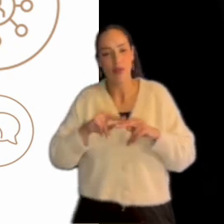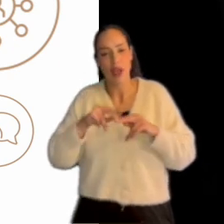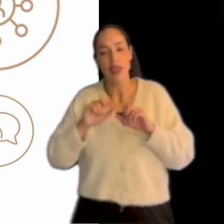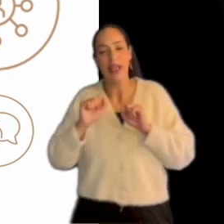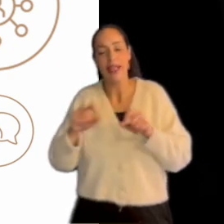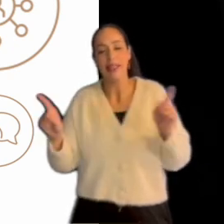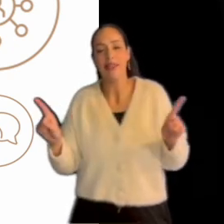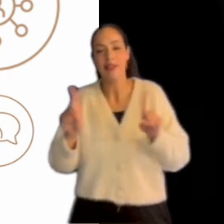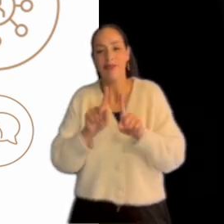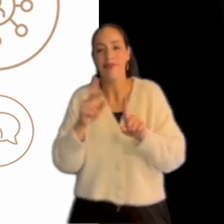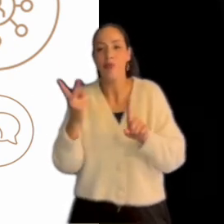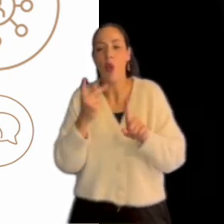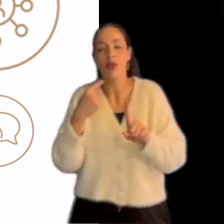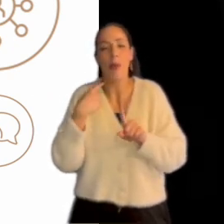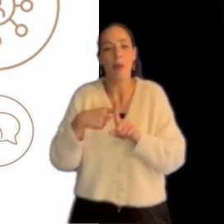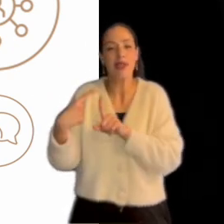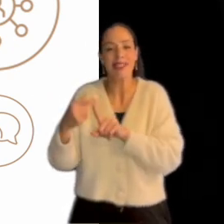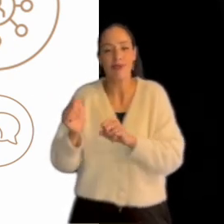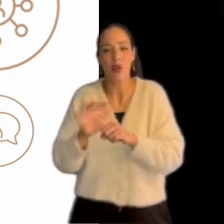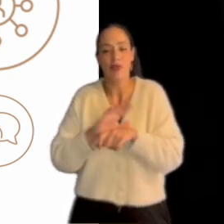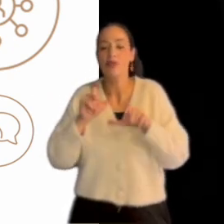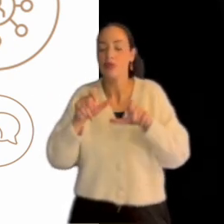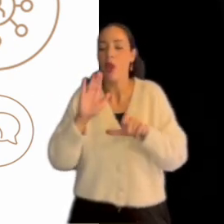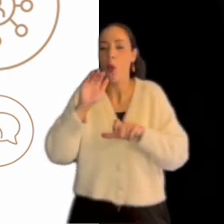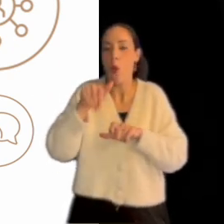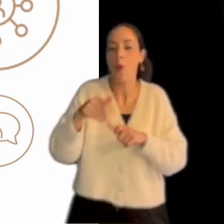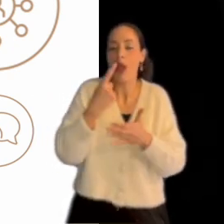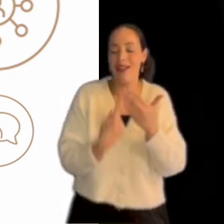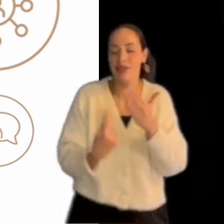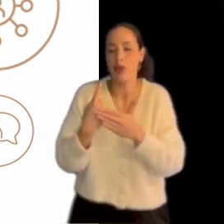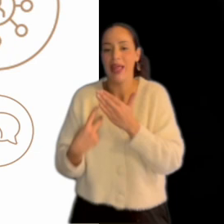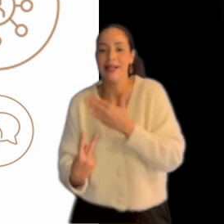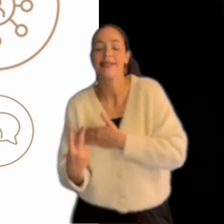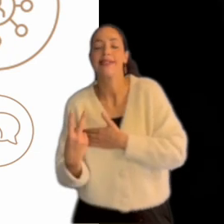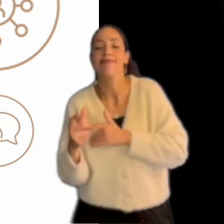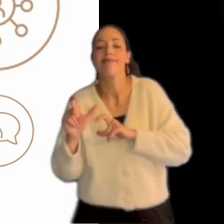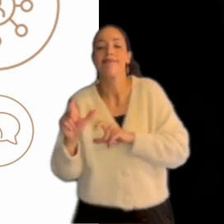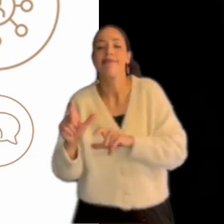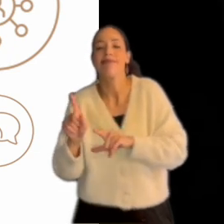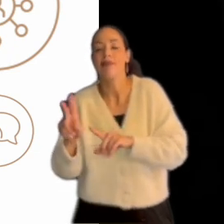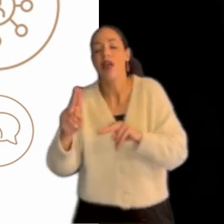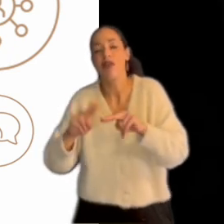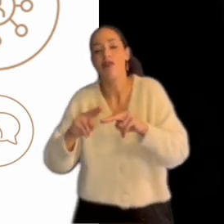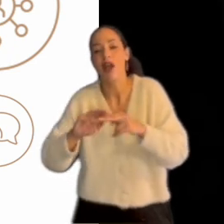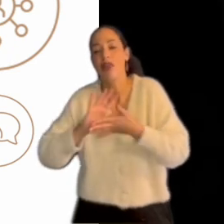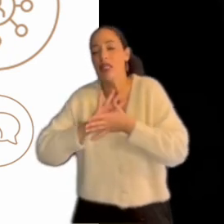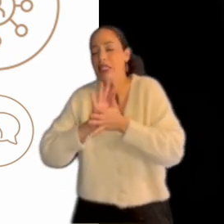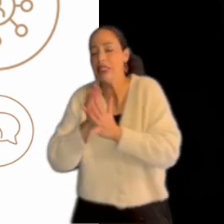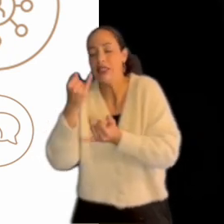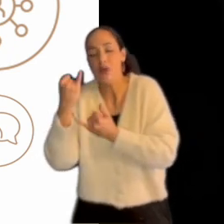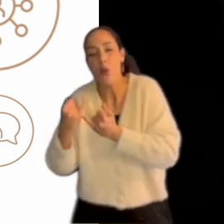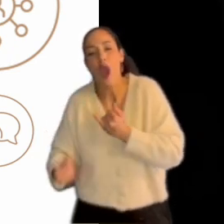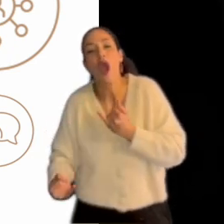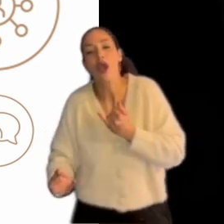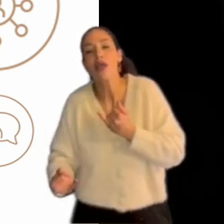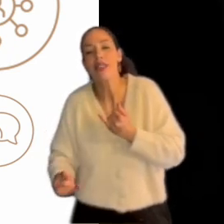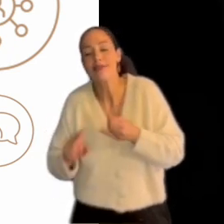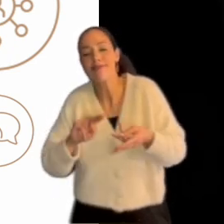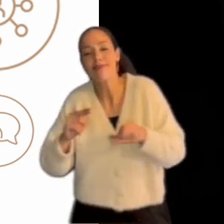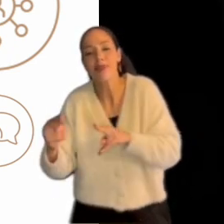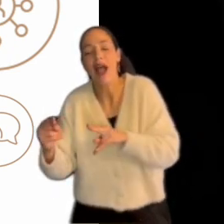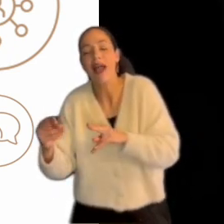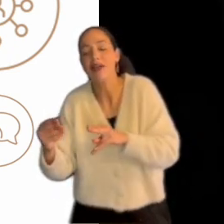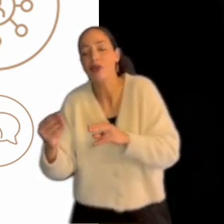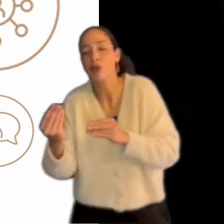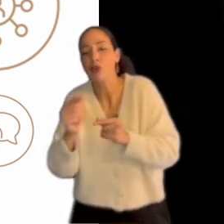deteriorated and died a short time later. Because of his positive COVID status, he could not accompany him to hospital, nor could he receive visits from